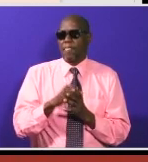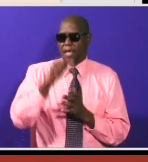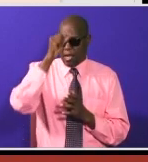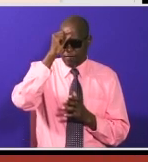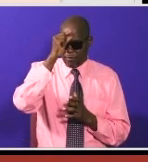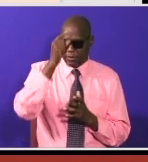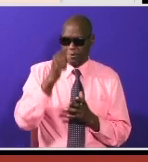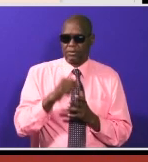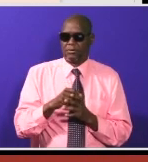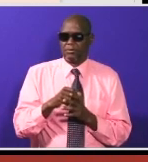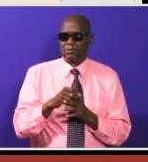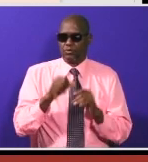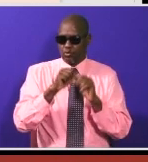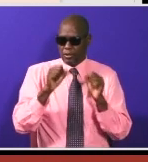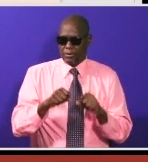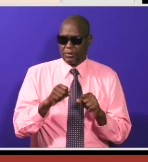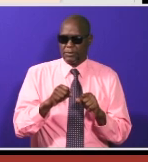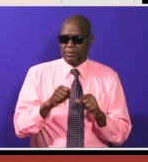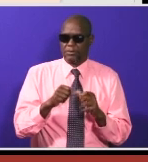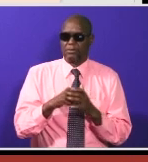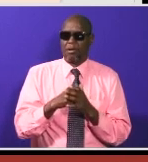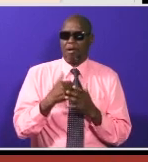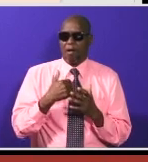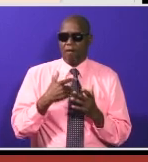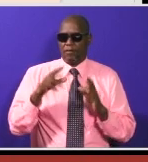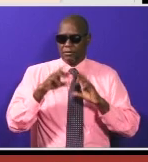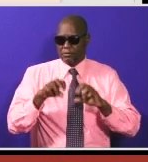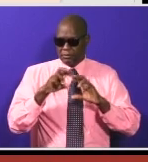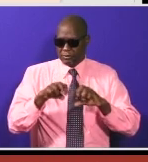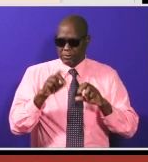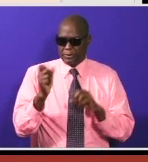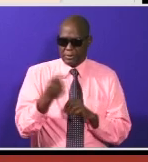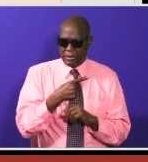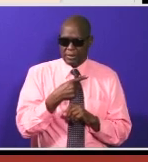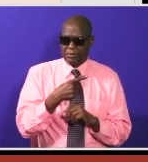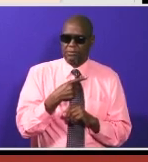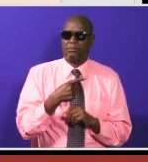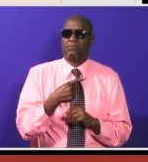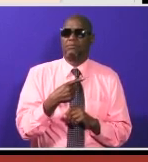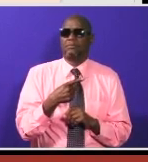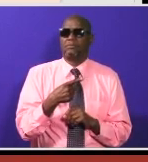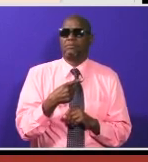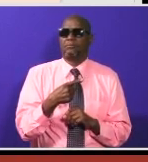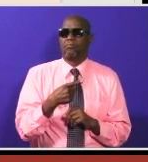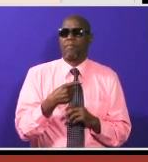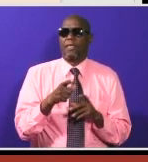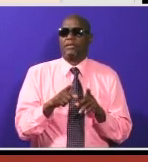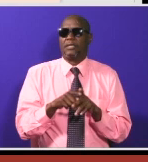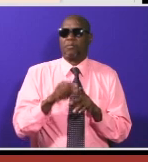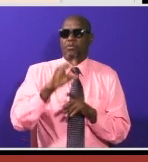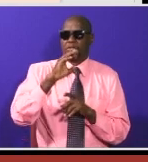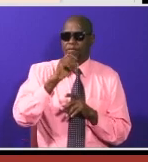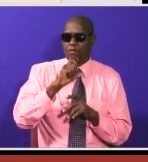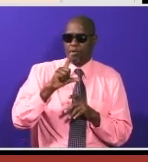do, we've done local benchmarks, we've done salary surveys, we've seen, when you look at civil servants, where are they